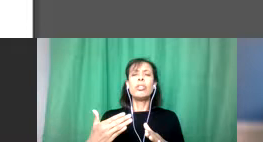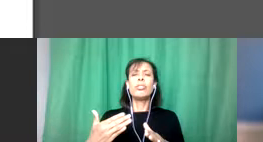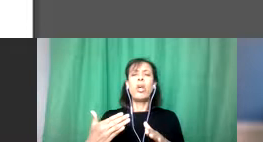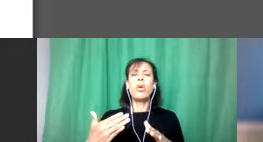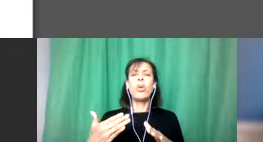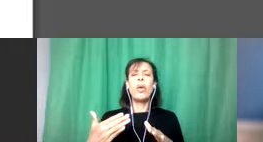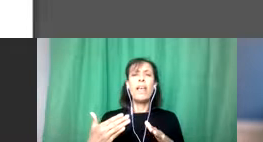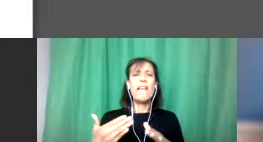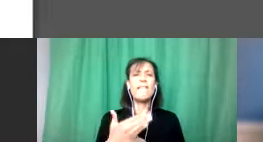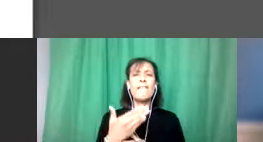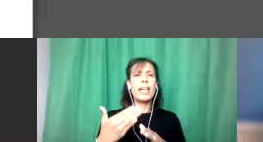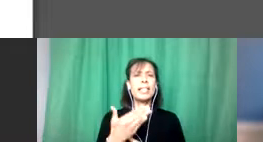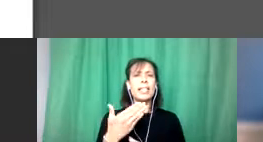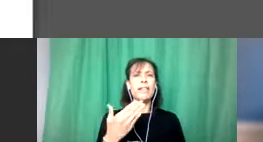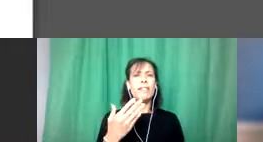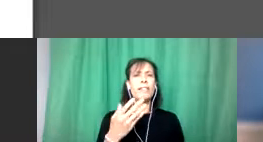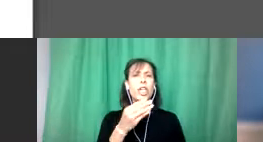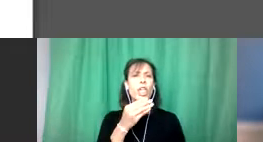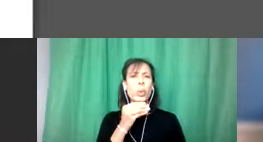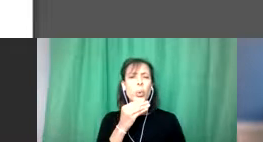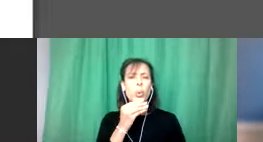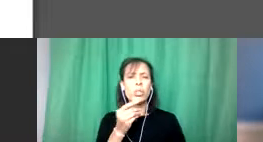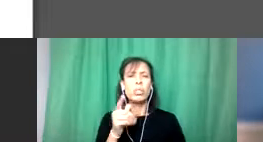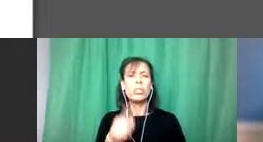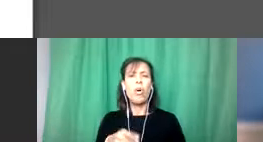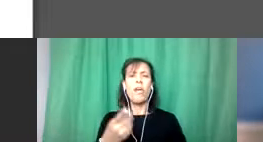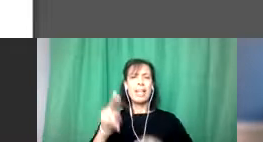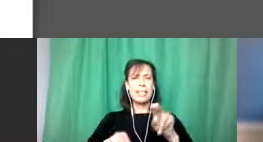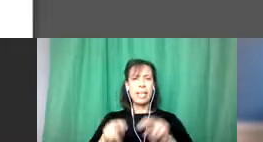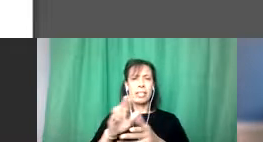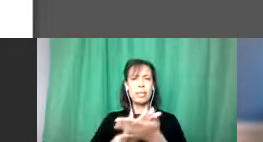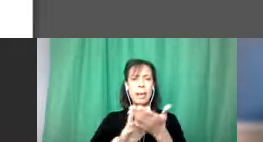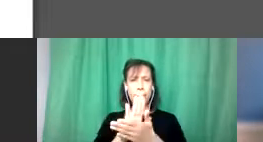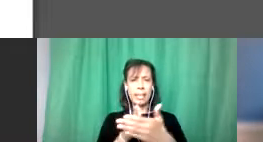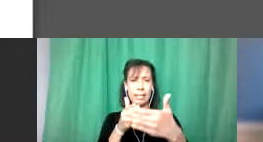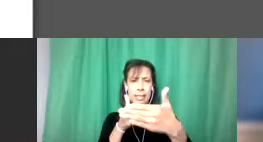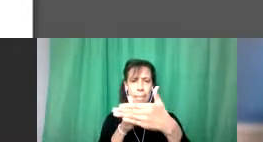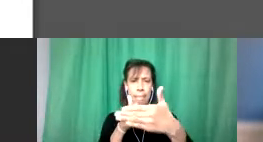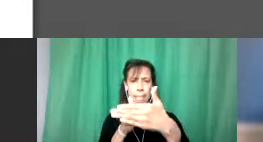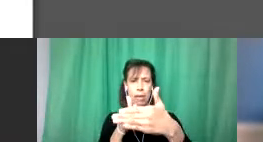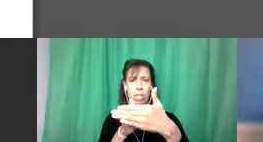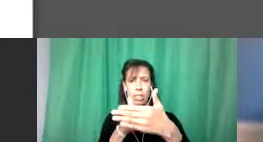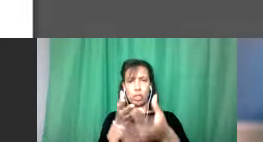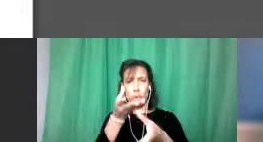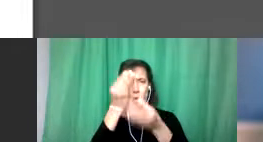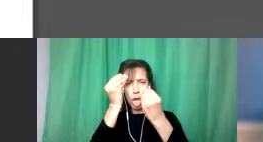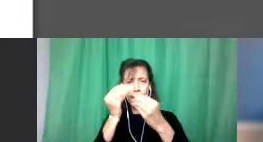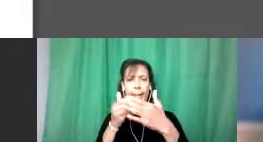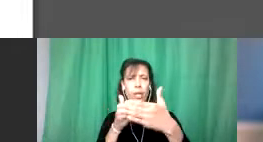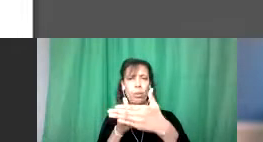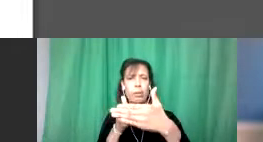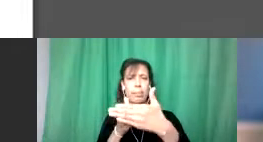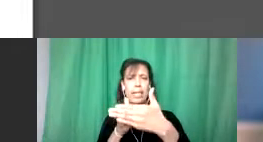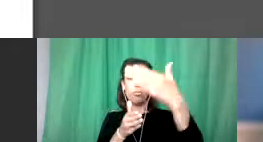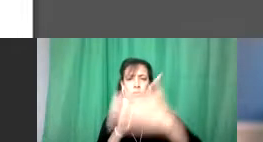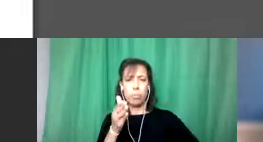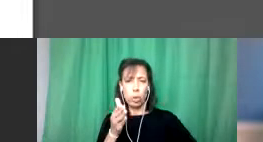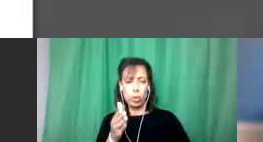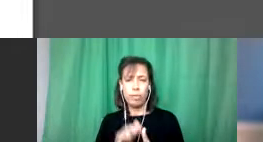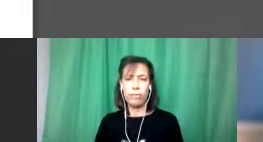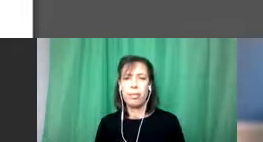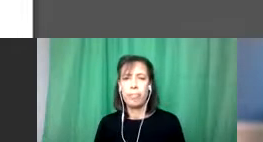learning. So there is a connection to barriers to learning, the module that you studied in the second semester last year. And it's also got very clear links